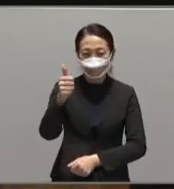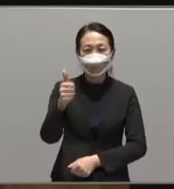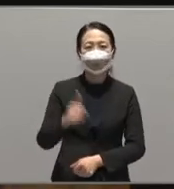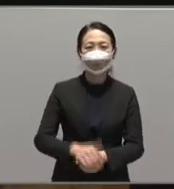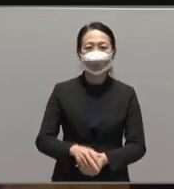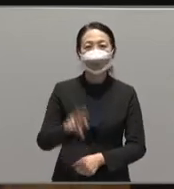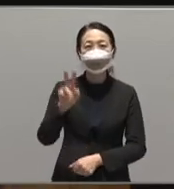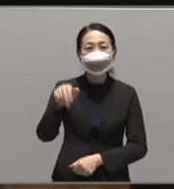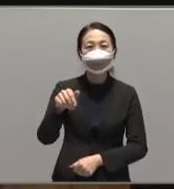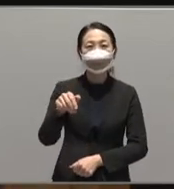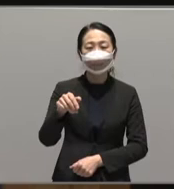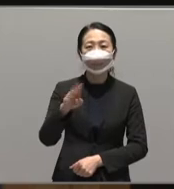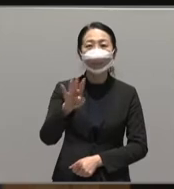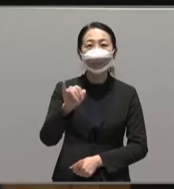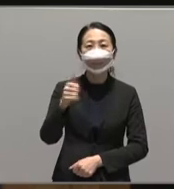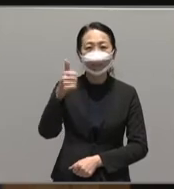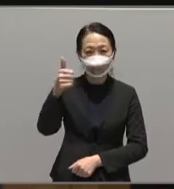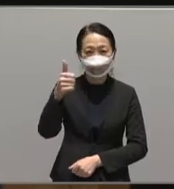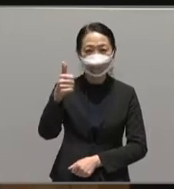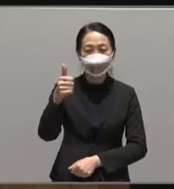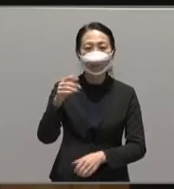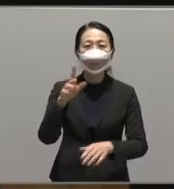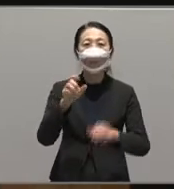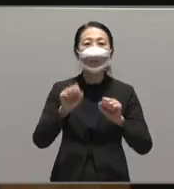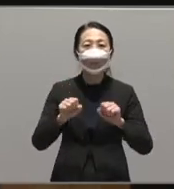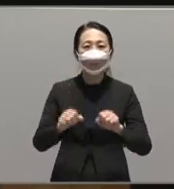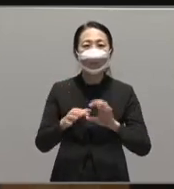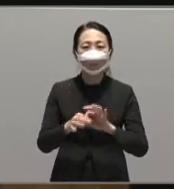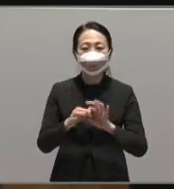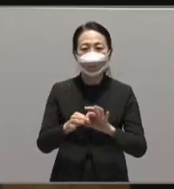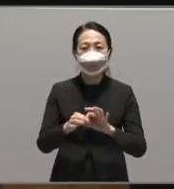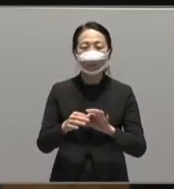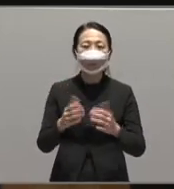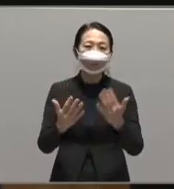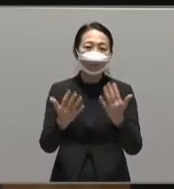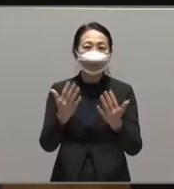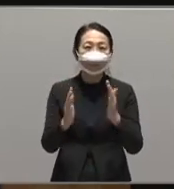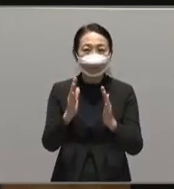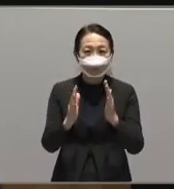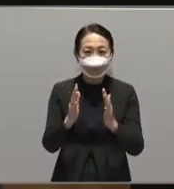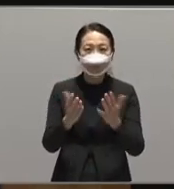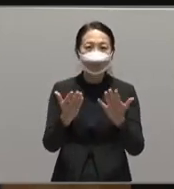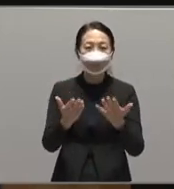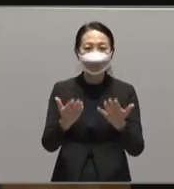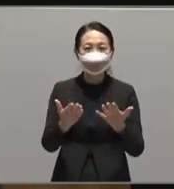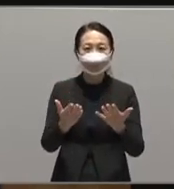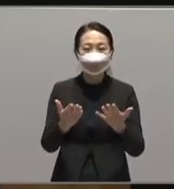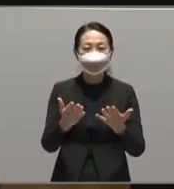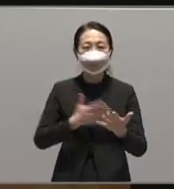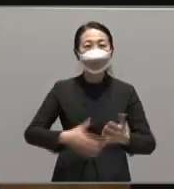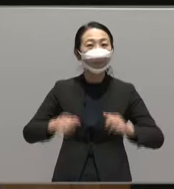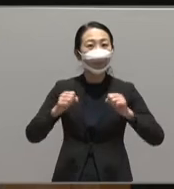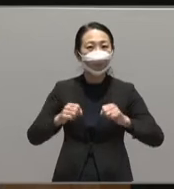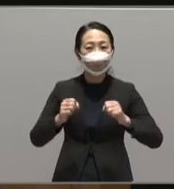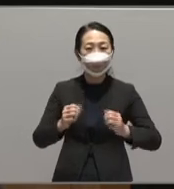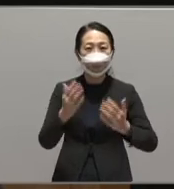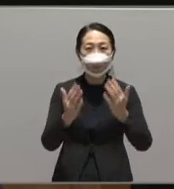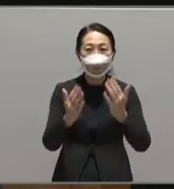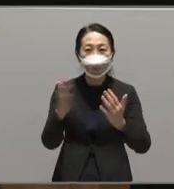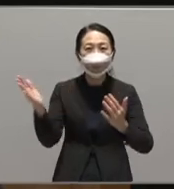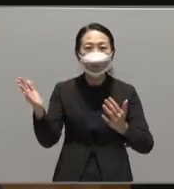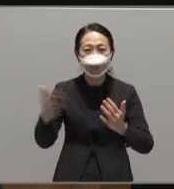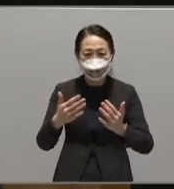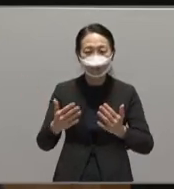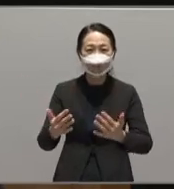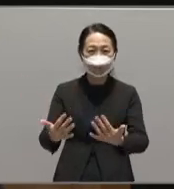Department of Rehabilitation Medicine, Nippon Medical School Hospital, Nippon Medical School, we have clinical professor, Professor Quinn Lee, and his presentation